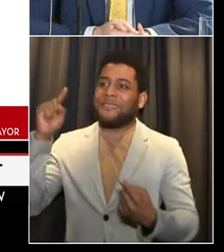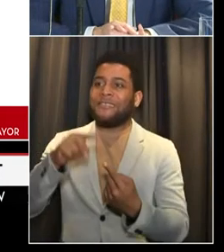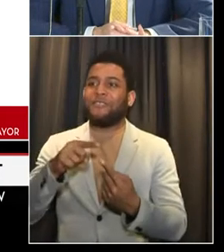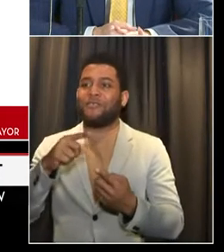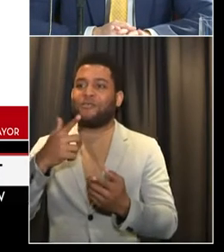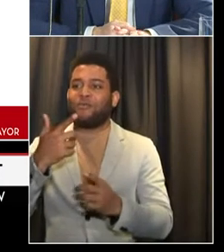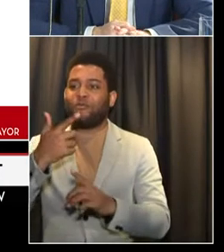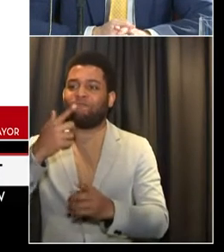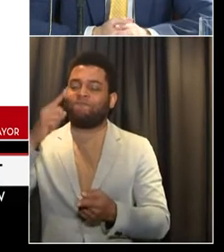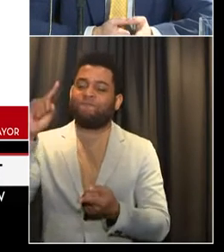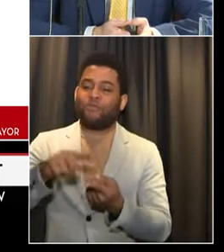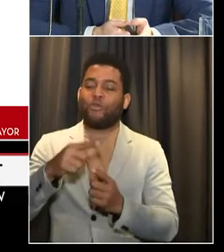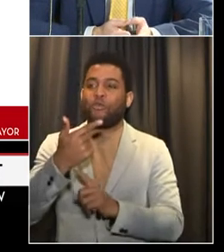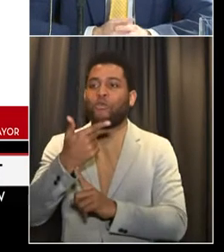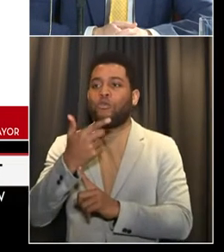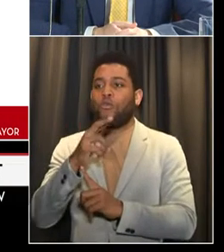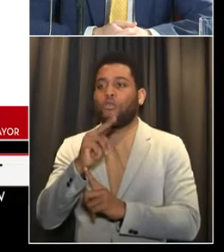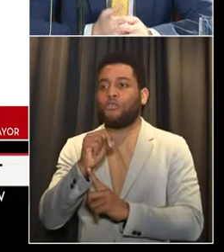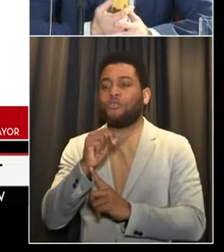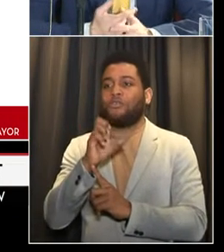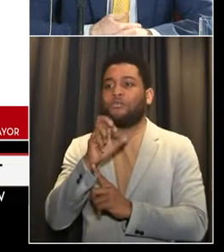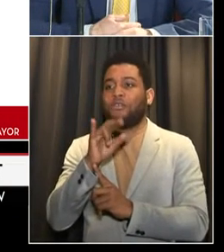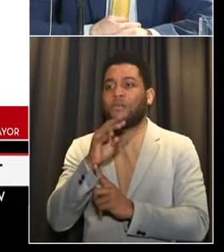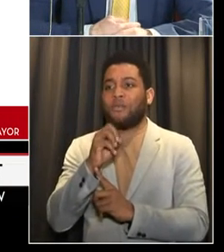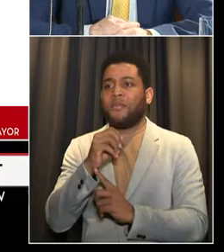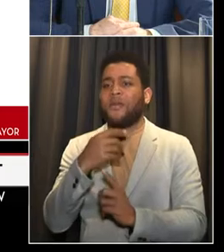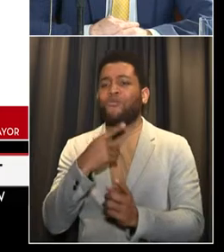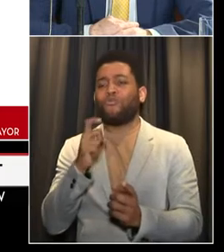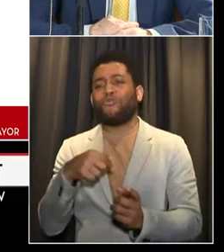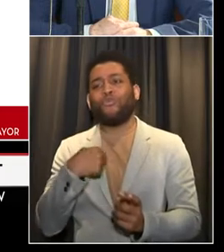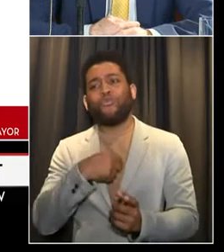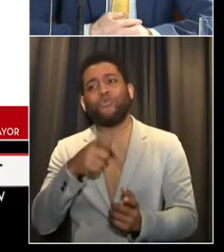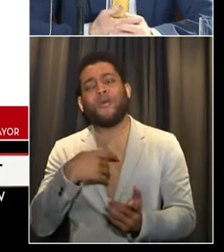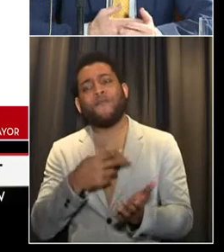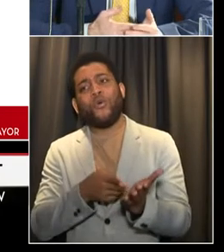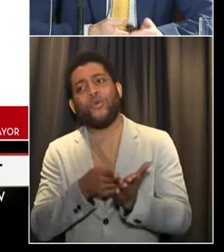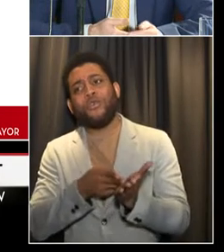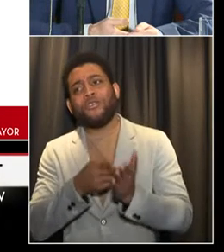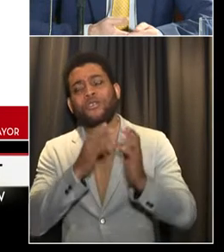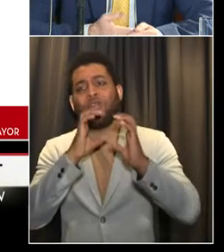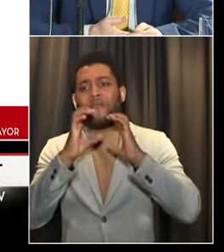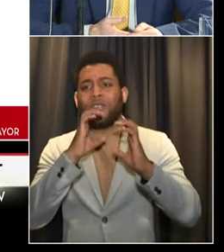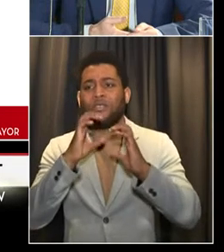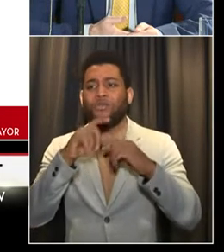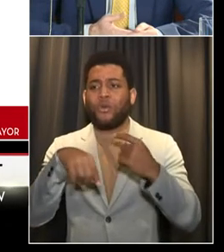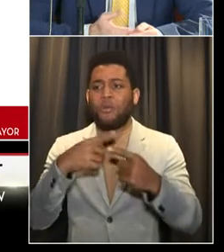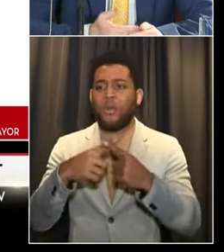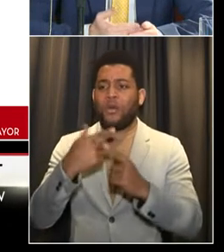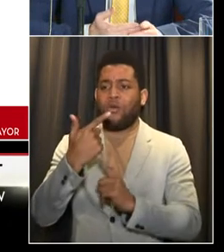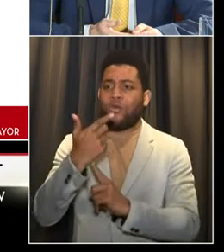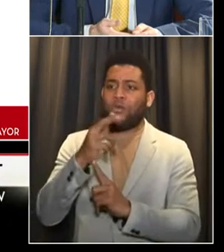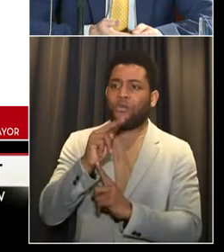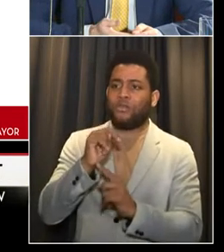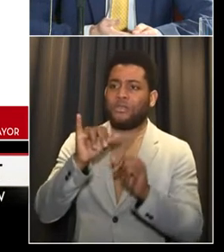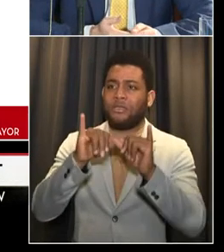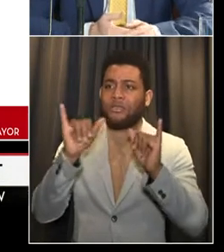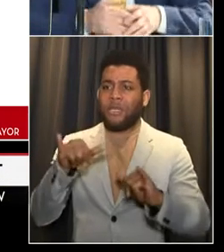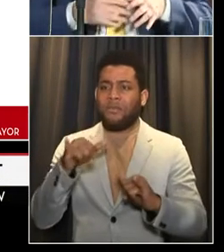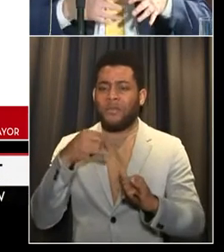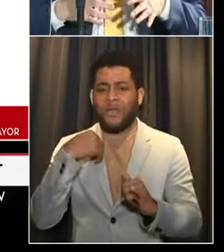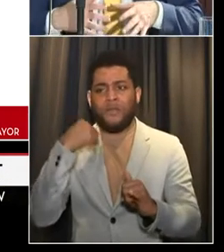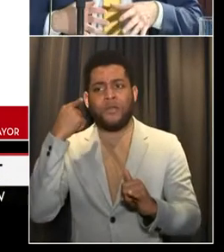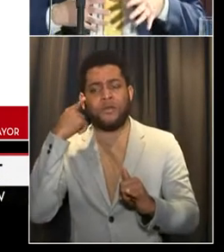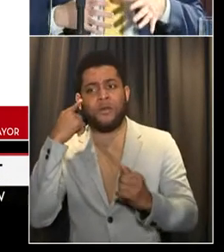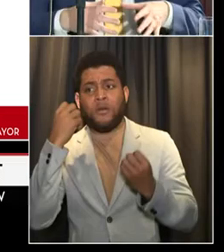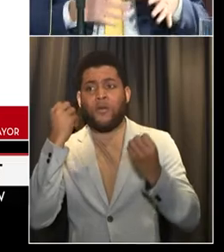whole ecosystem and how to change the numbers, to me, that we see here. And I think a lot of the actions that we're taking are meant to do that.